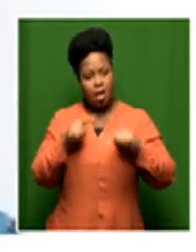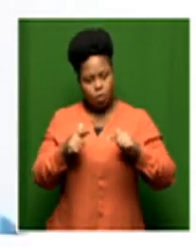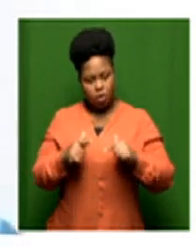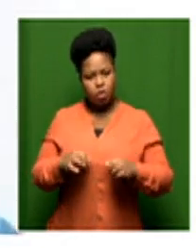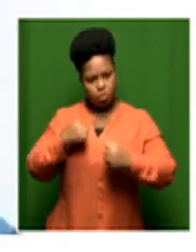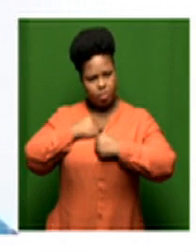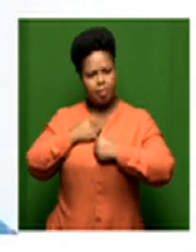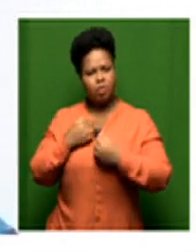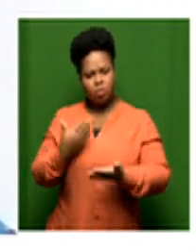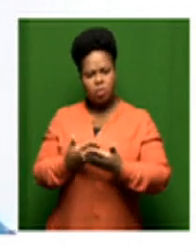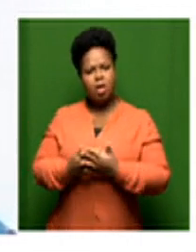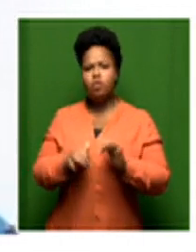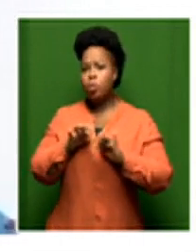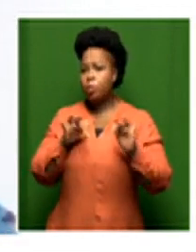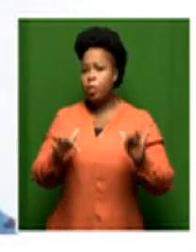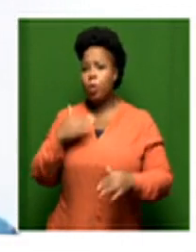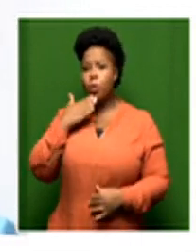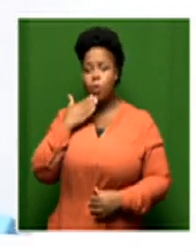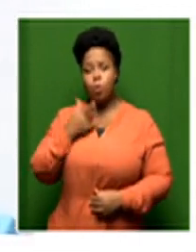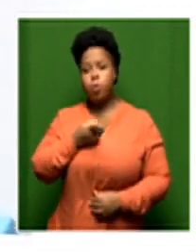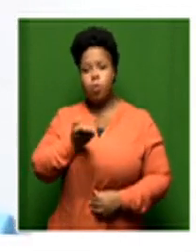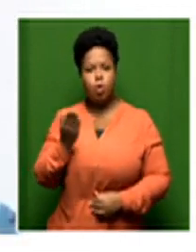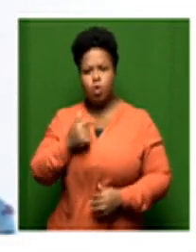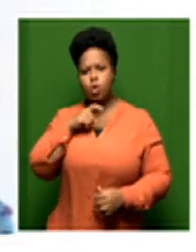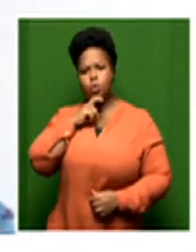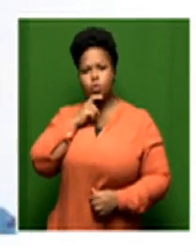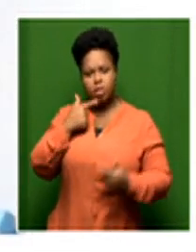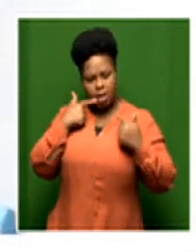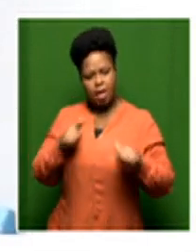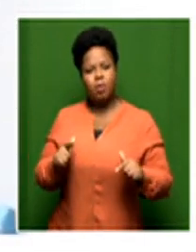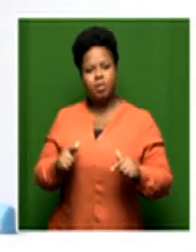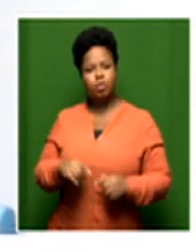and restore dignity to those languages in which